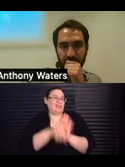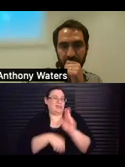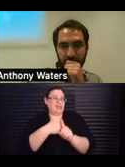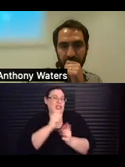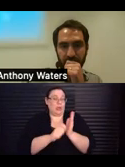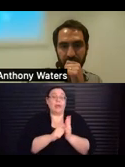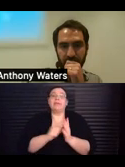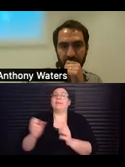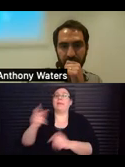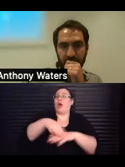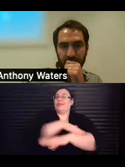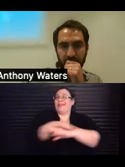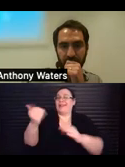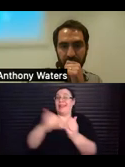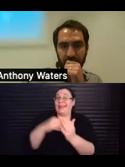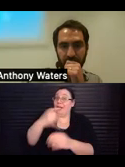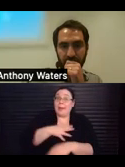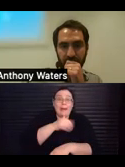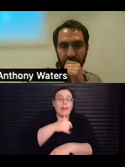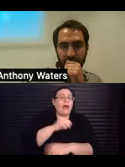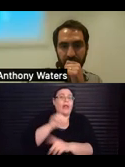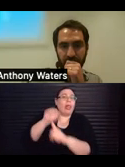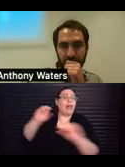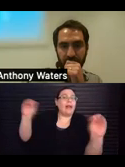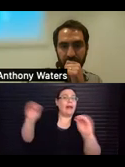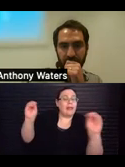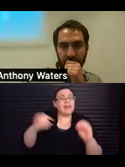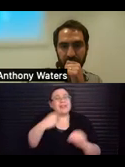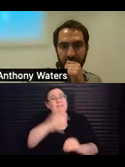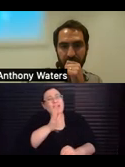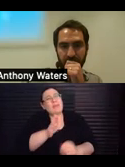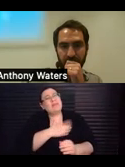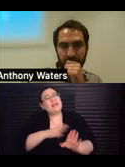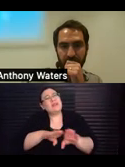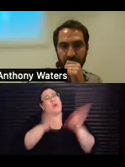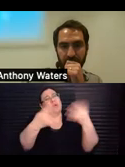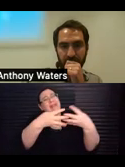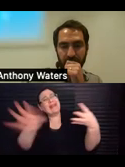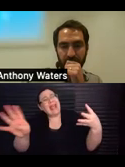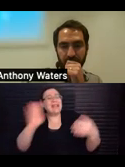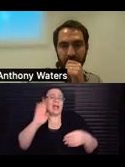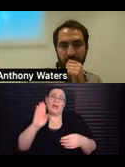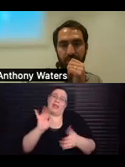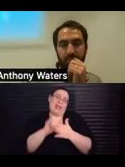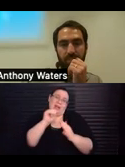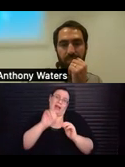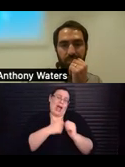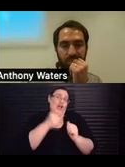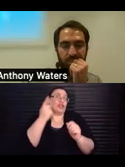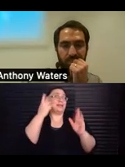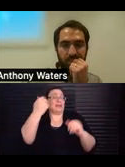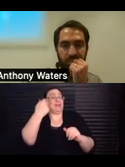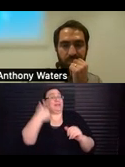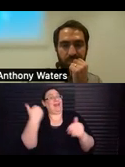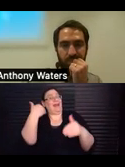mother I wasn't bluffing. Tell my grandmother to please open up the gates. I know this really wasn't the way she expected to see me again, but this is